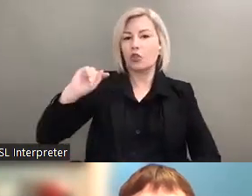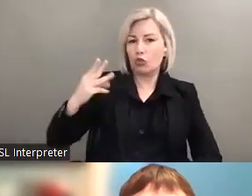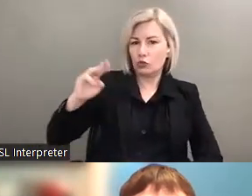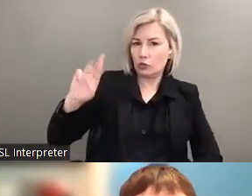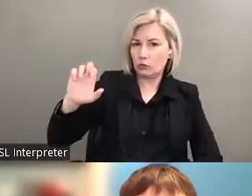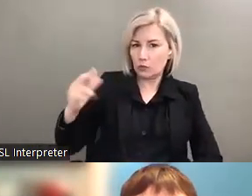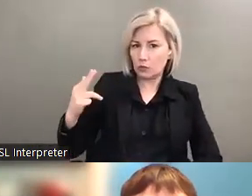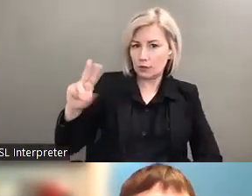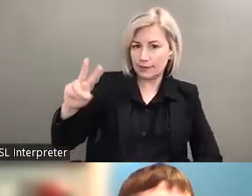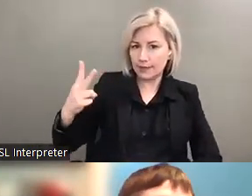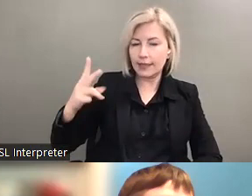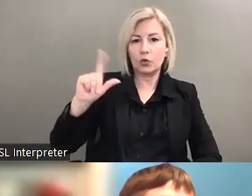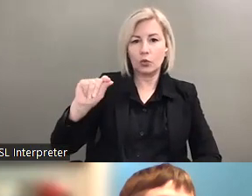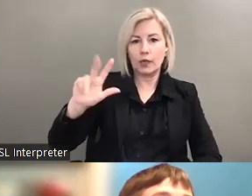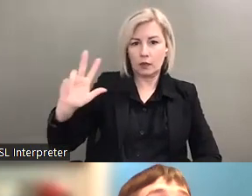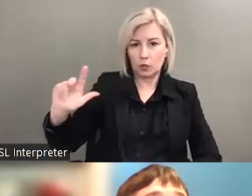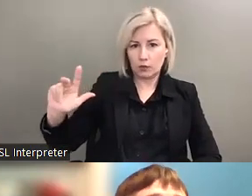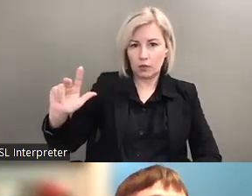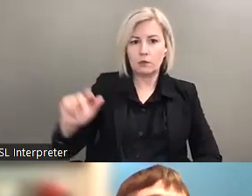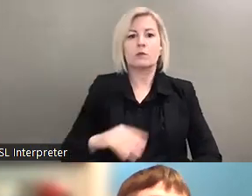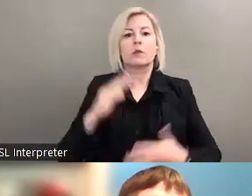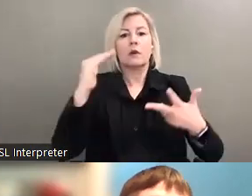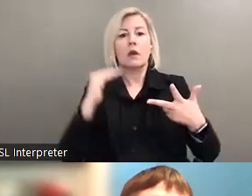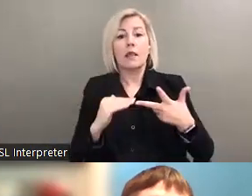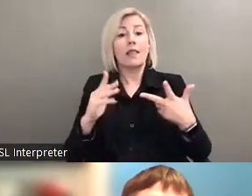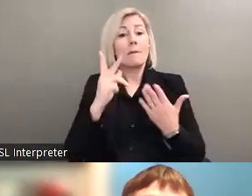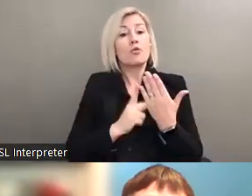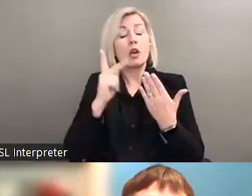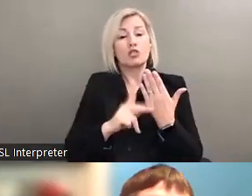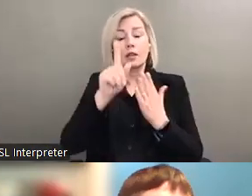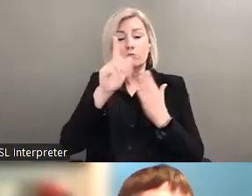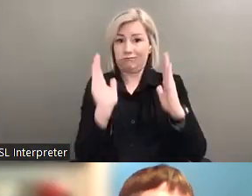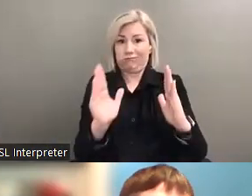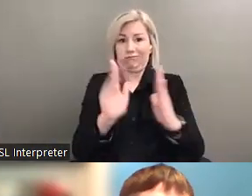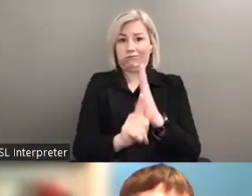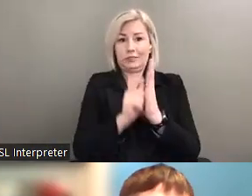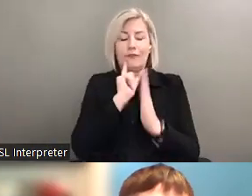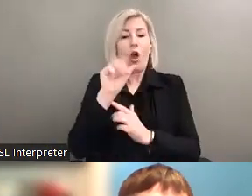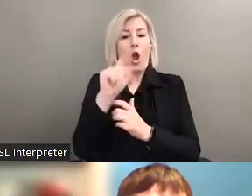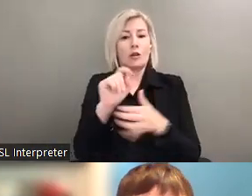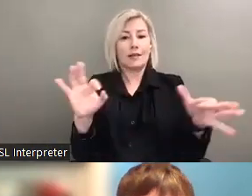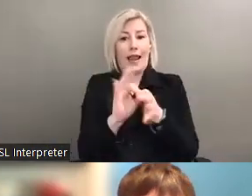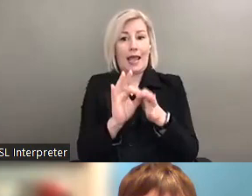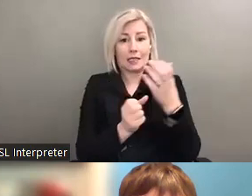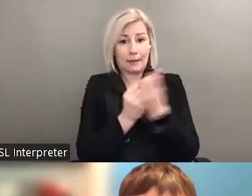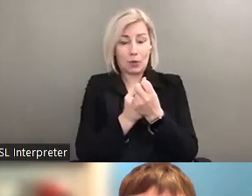2nd, 2023. And the project period for ArtsCONNECT supported engagements